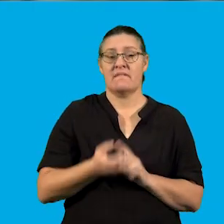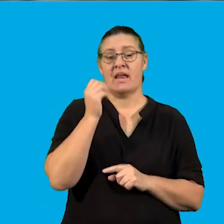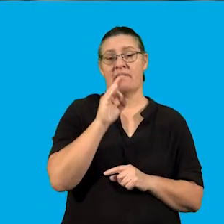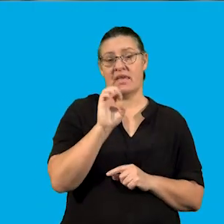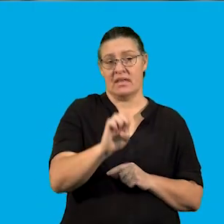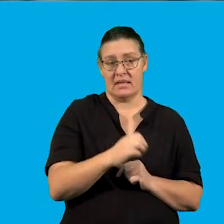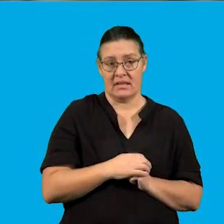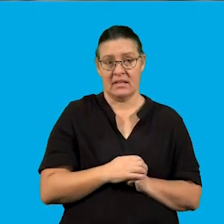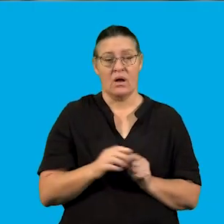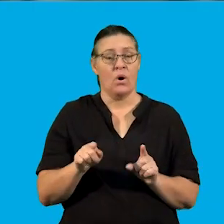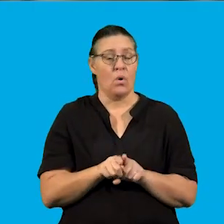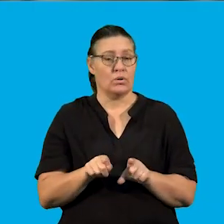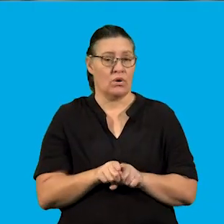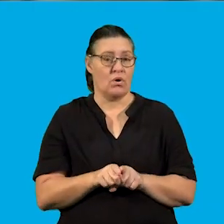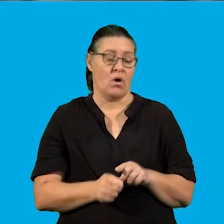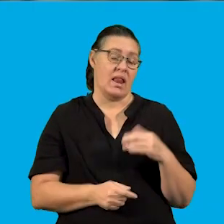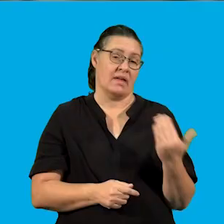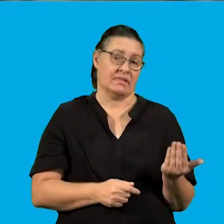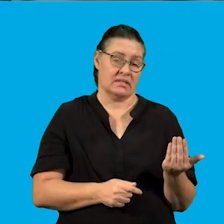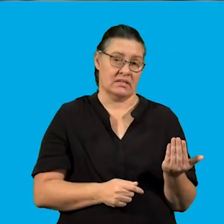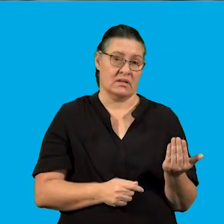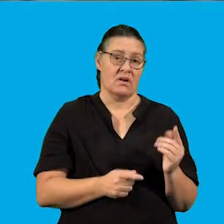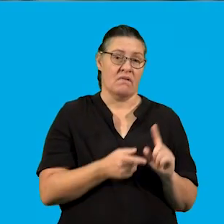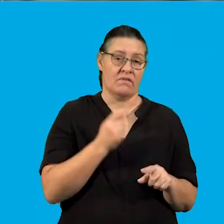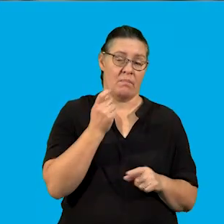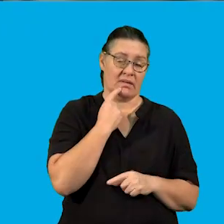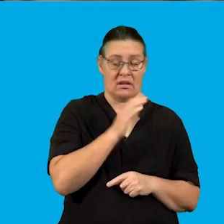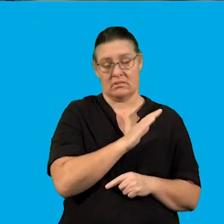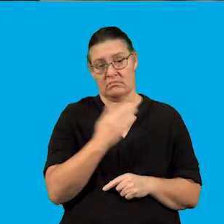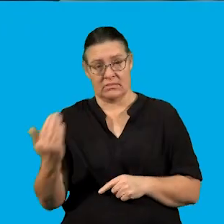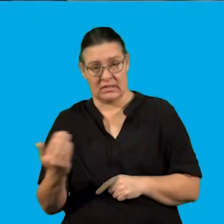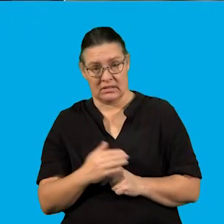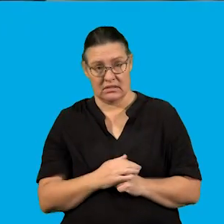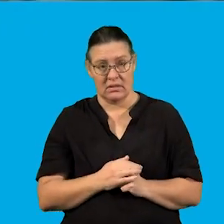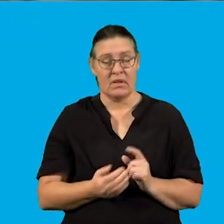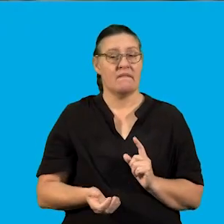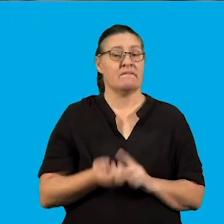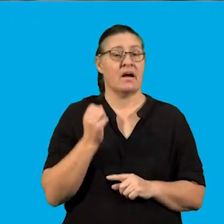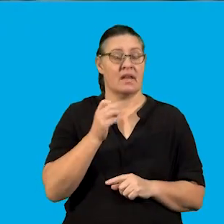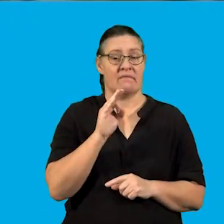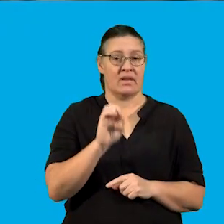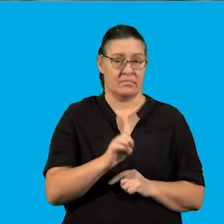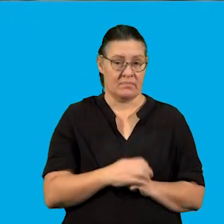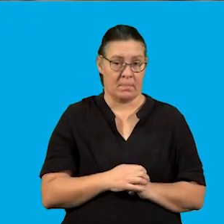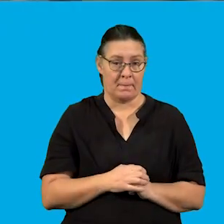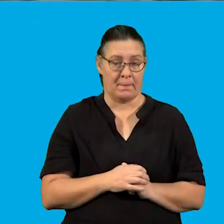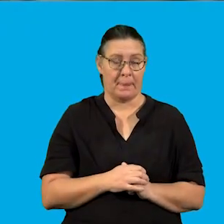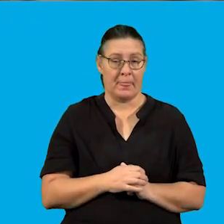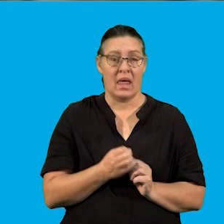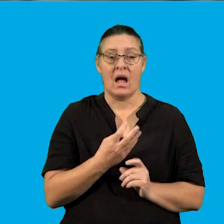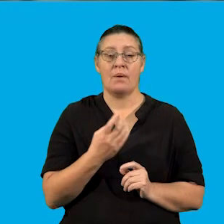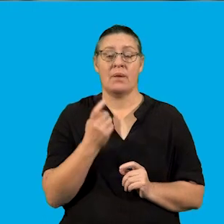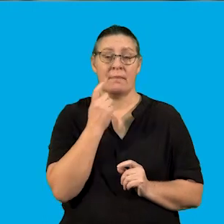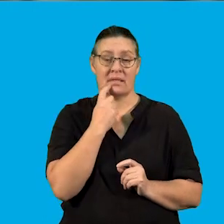find our Fe, and it is also on the left-hand side, from the metalloids going to the left-hand side. That's where we find our Fe.